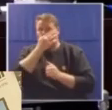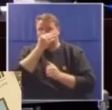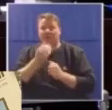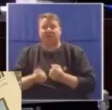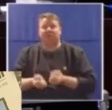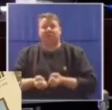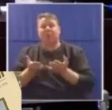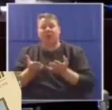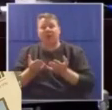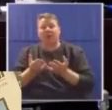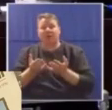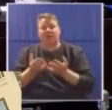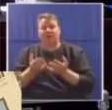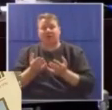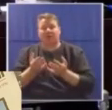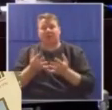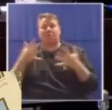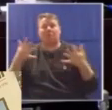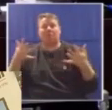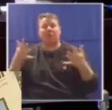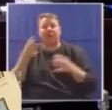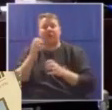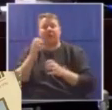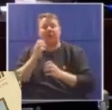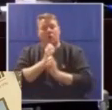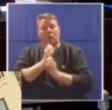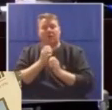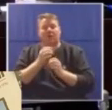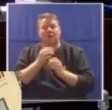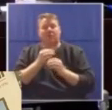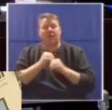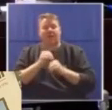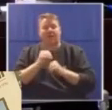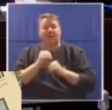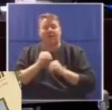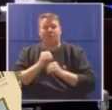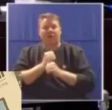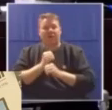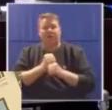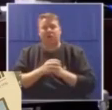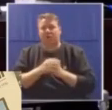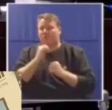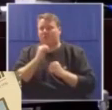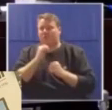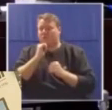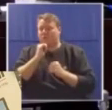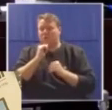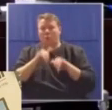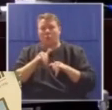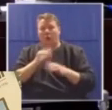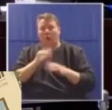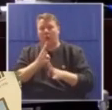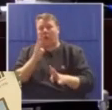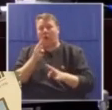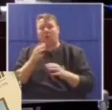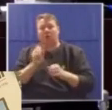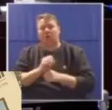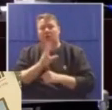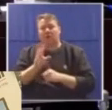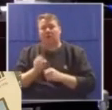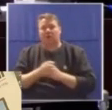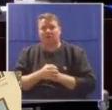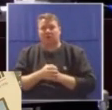manufacturers that manufacture for the whole world. And they don't wait in line just for South Africa. So when we